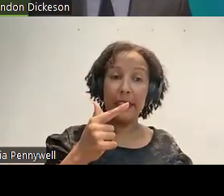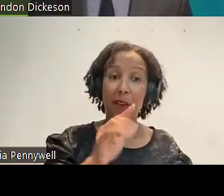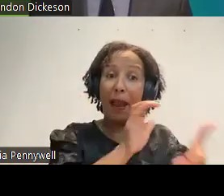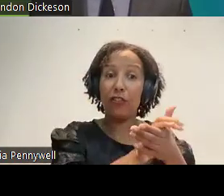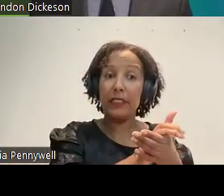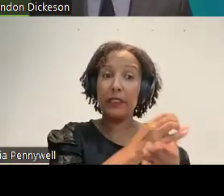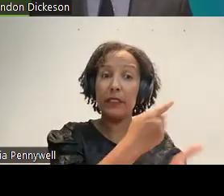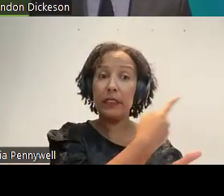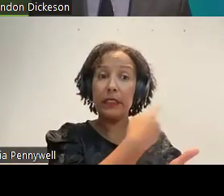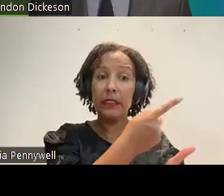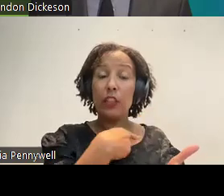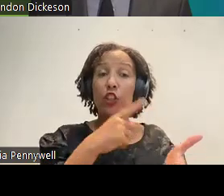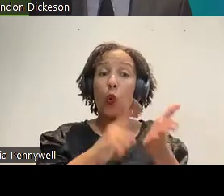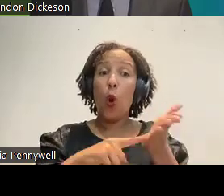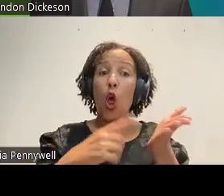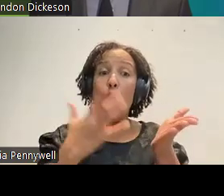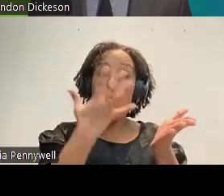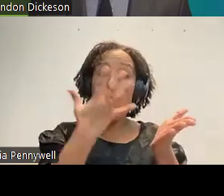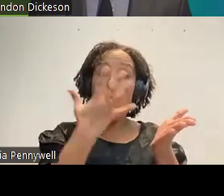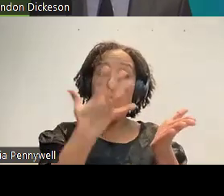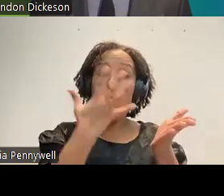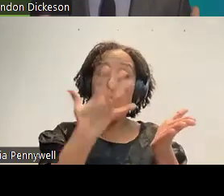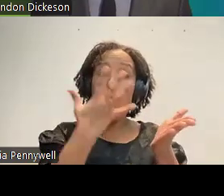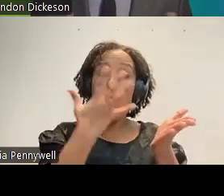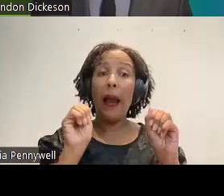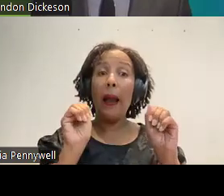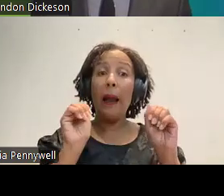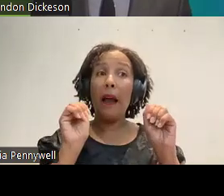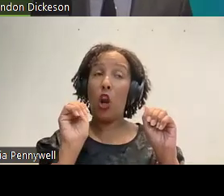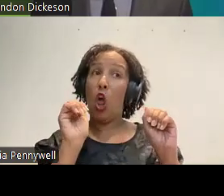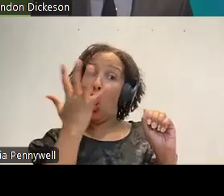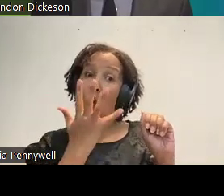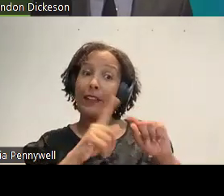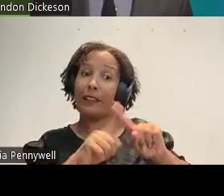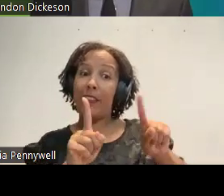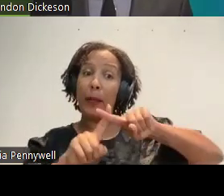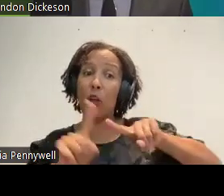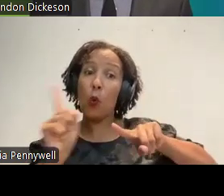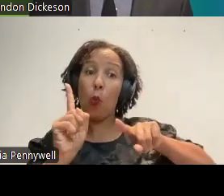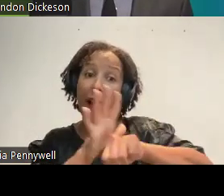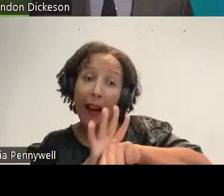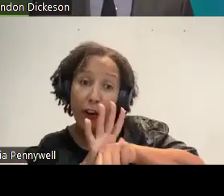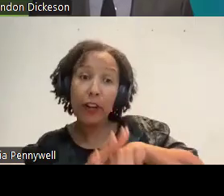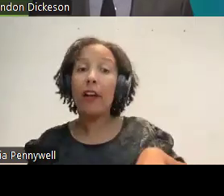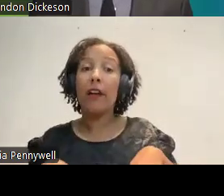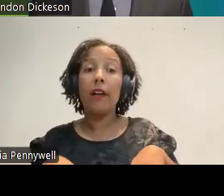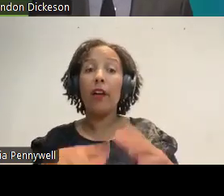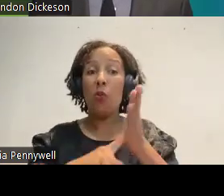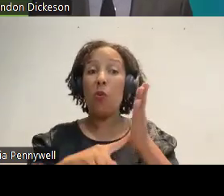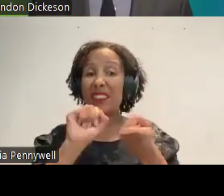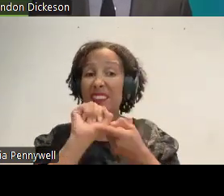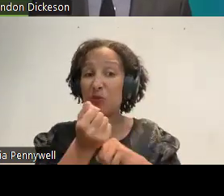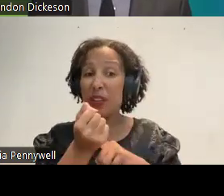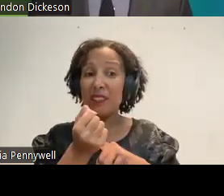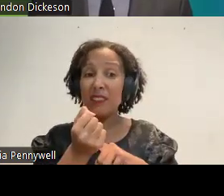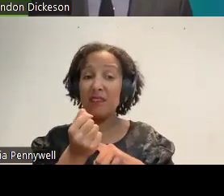who you're encountering and what the circumstances are and the region that you are in. So the last thing I want to highlight